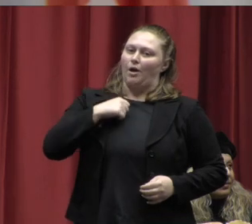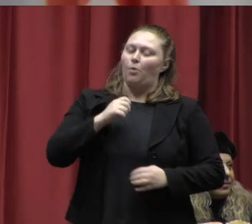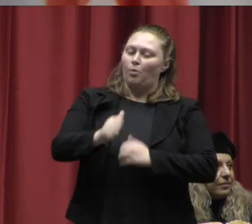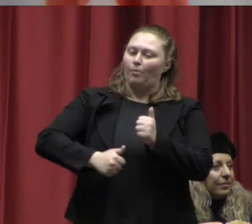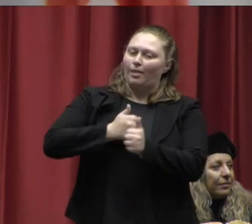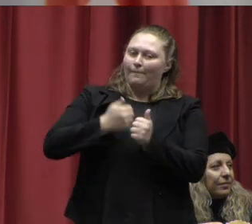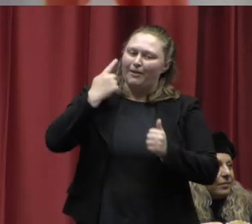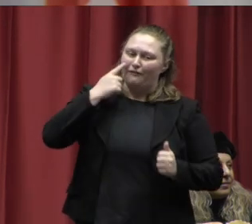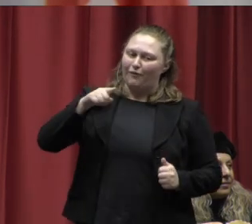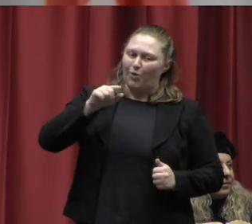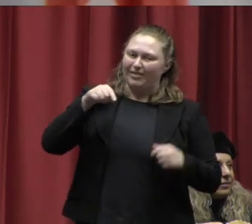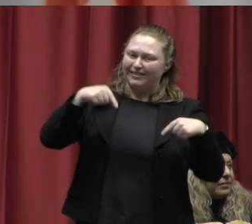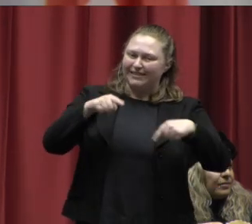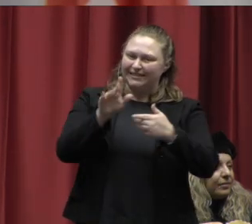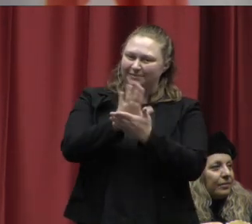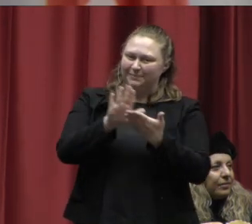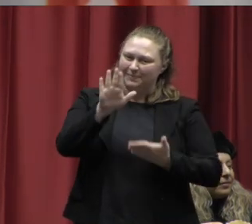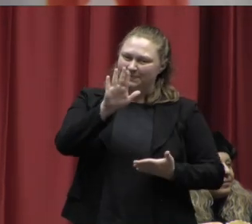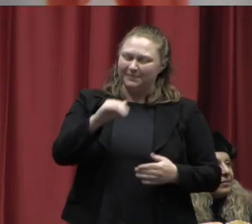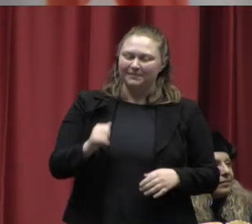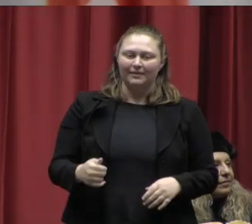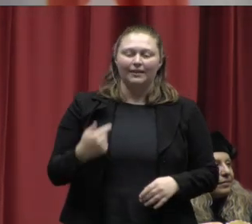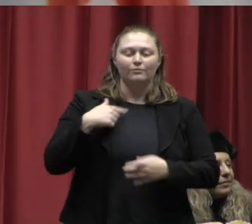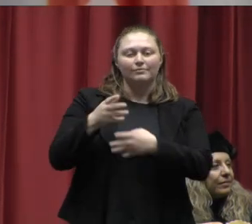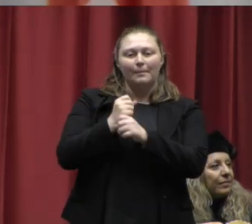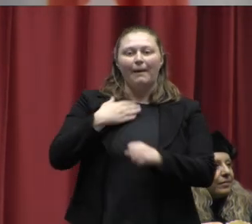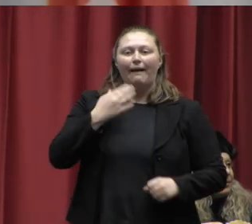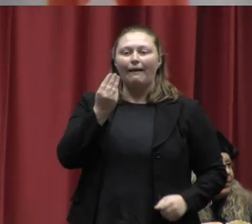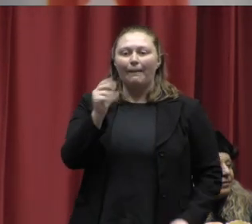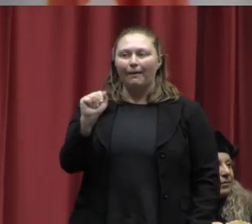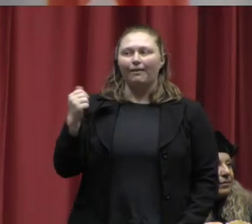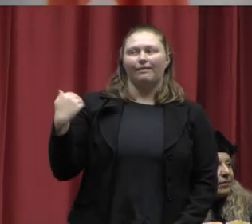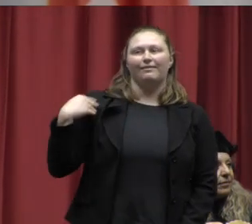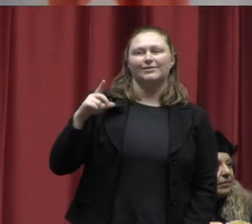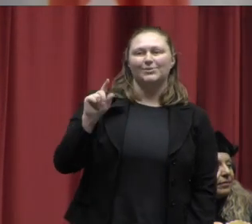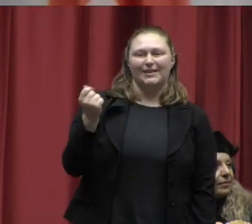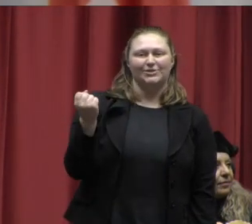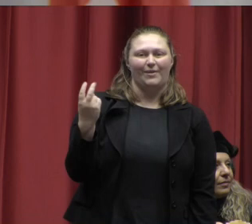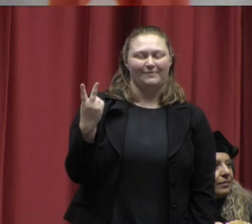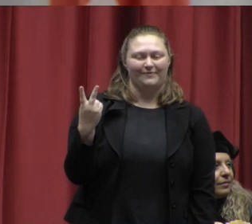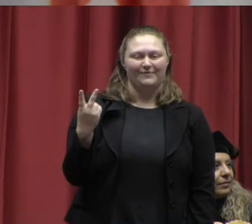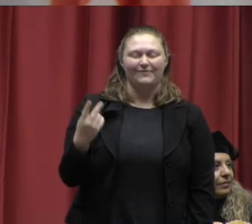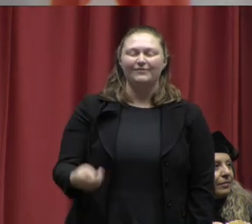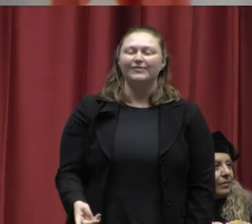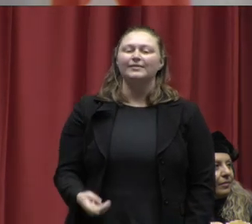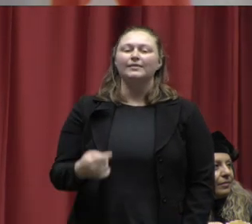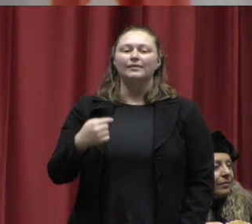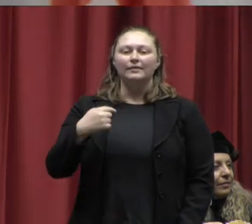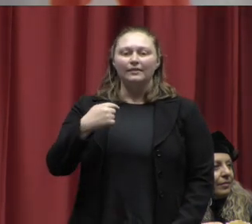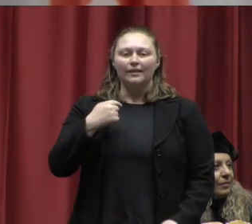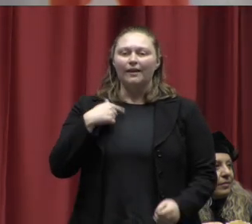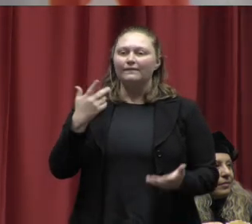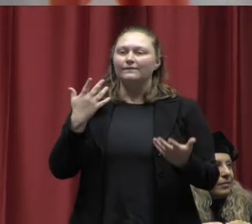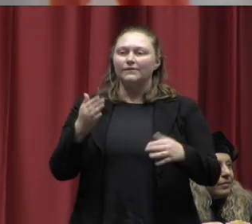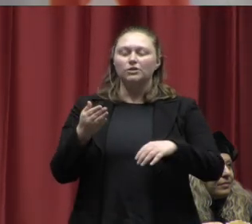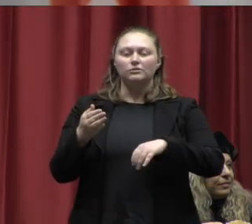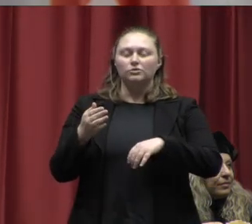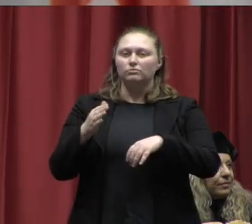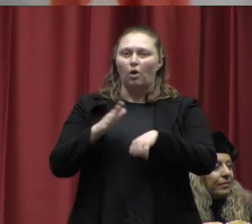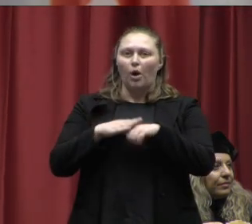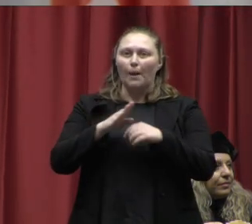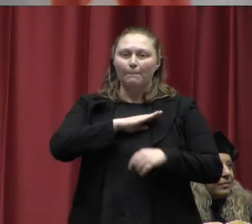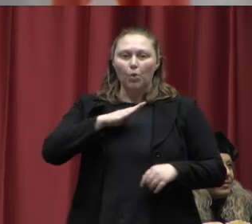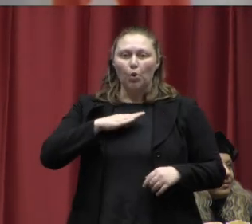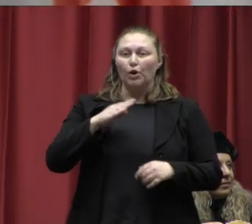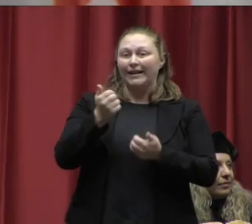alumna. I received my MBA back in 2012, and I serve on the board and the executive